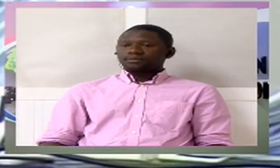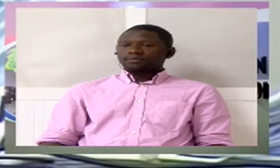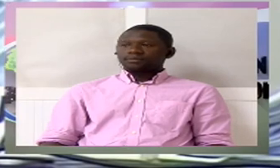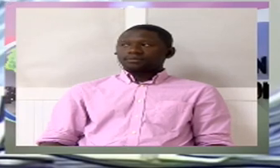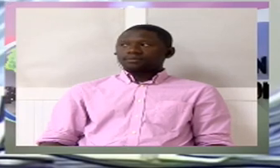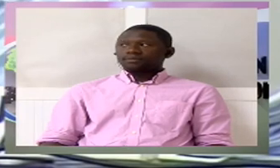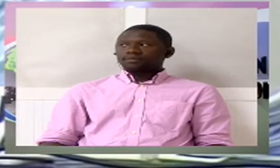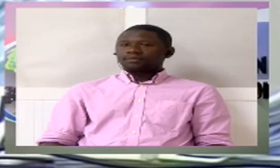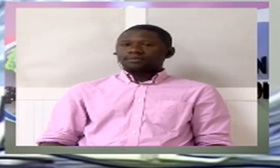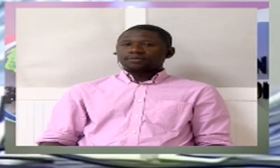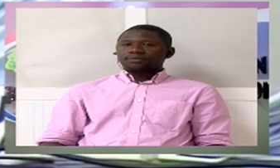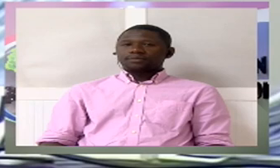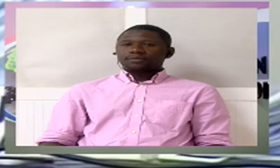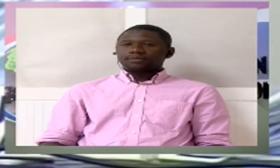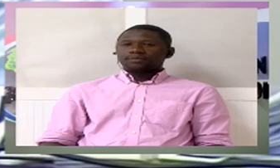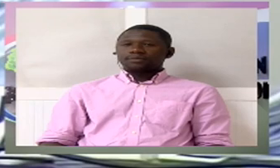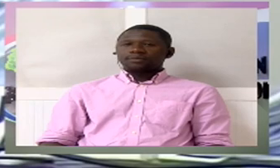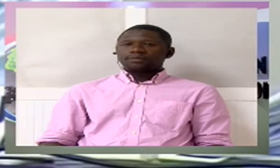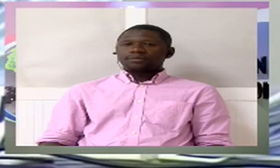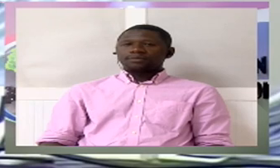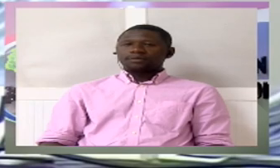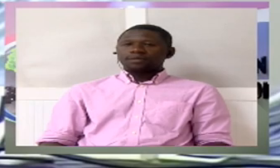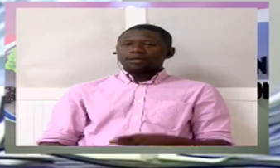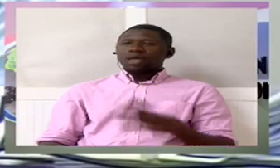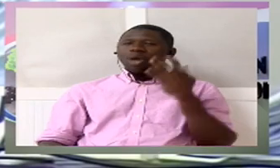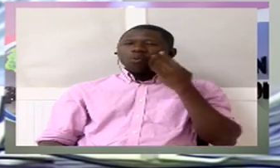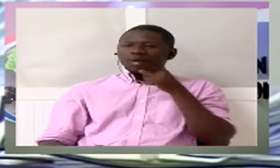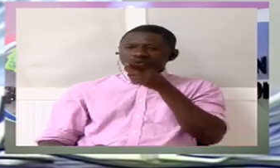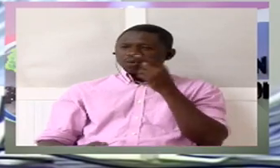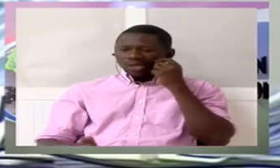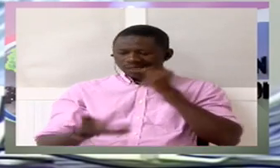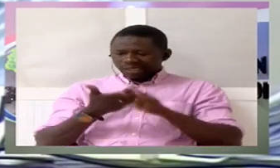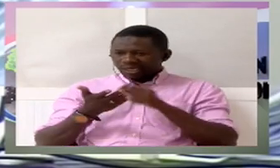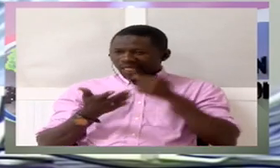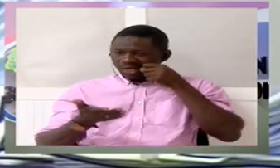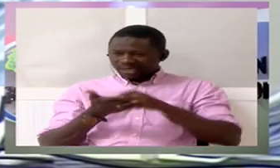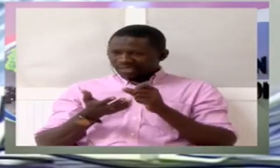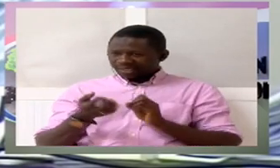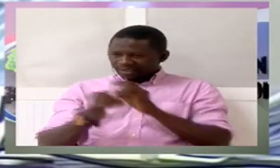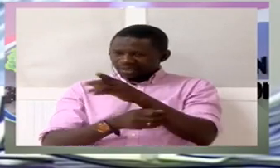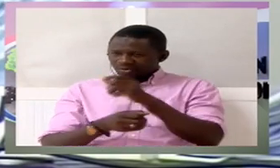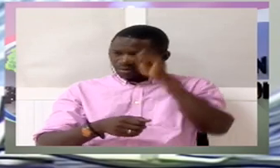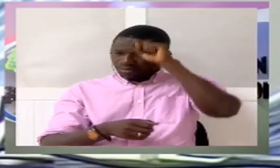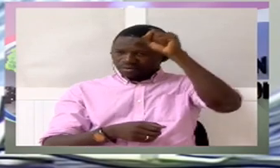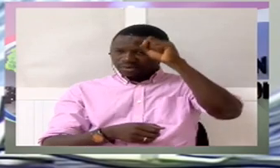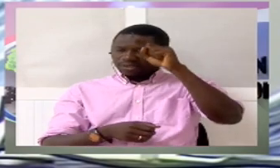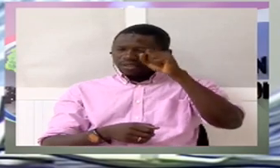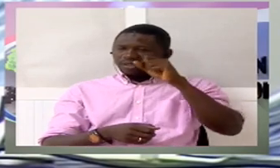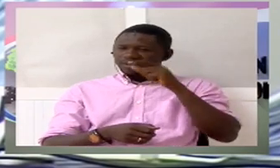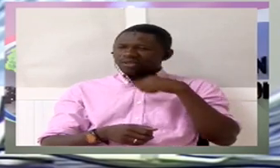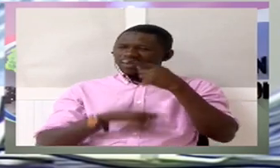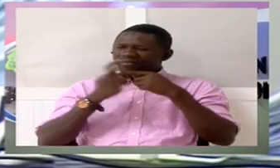come out as a result of this request? Did he do anything? Following bringing kanindiro ketanyi letter ota ta